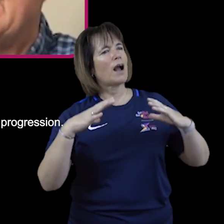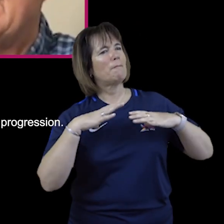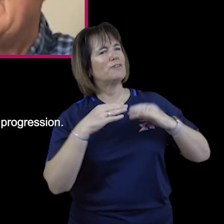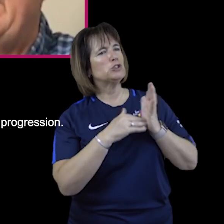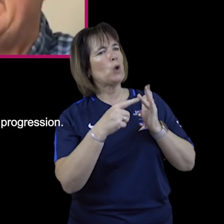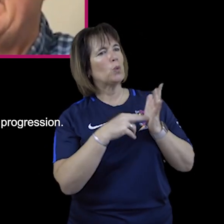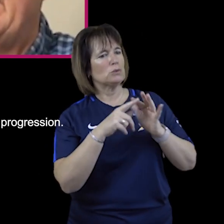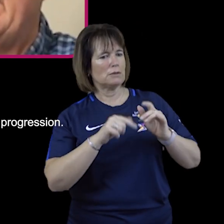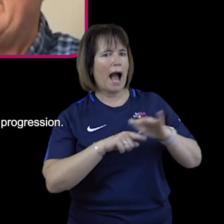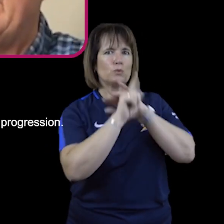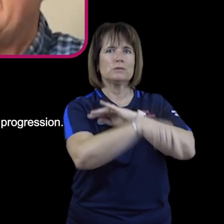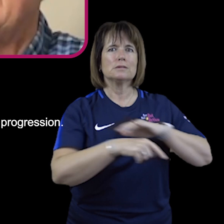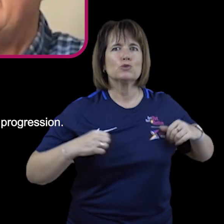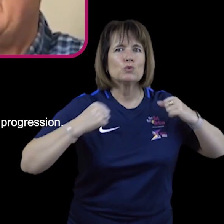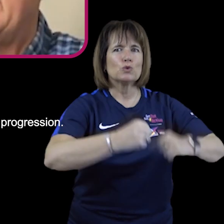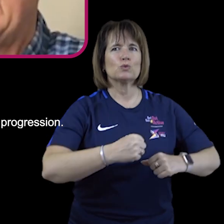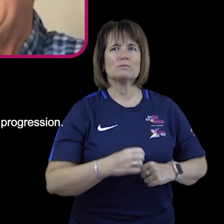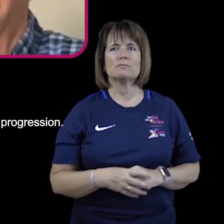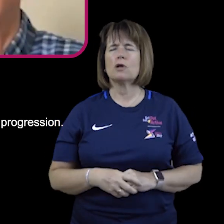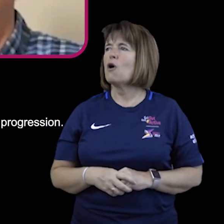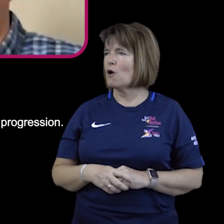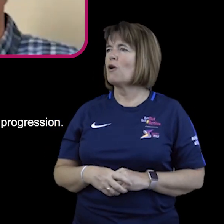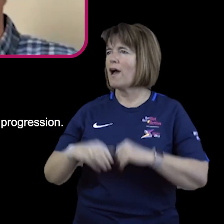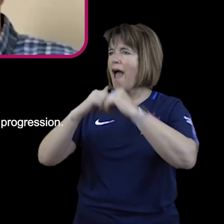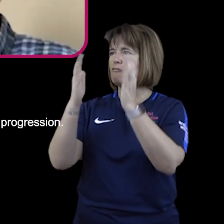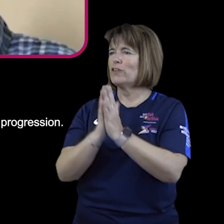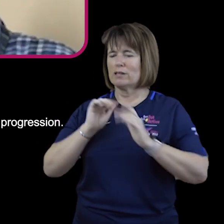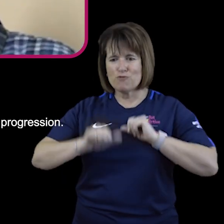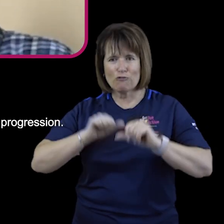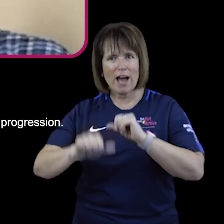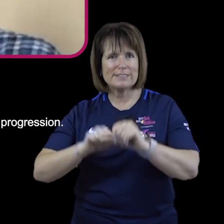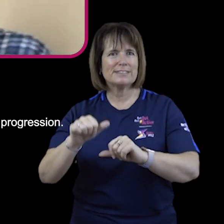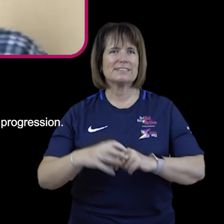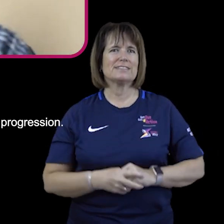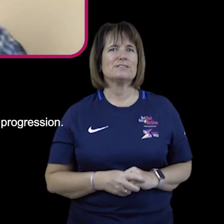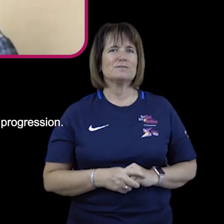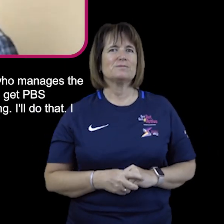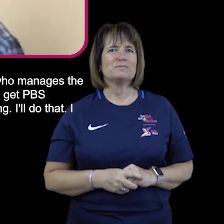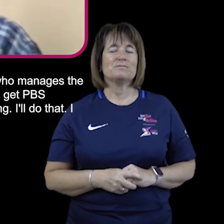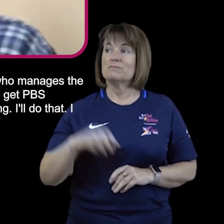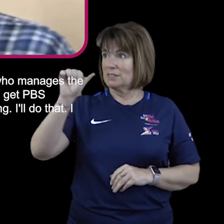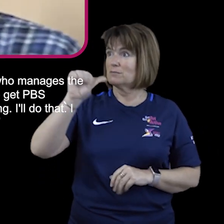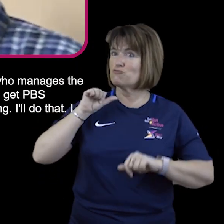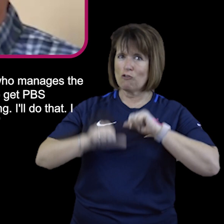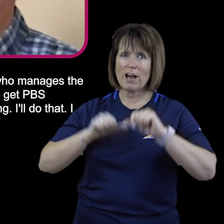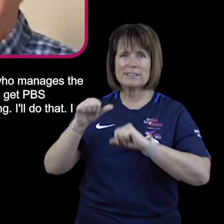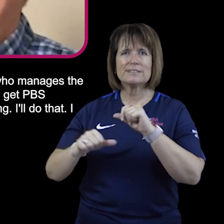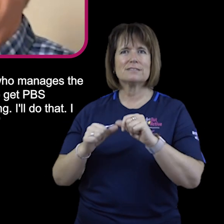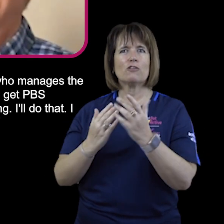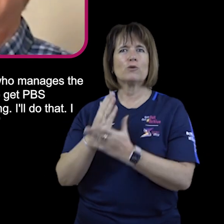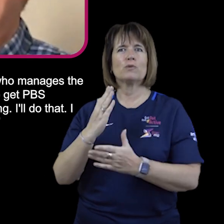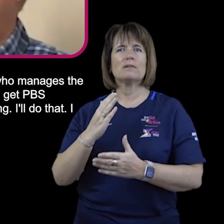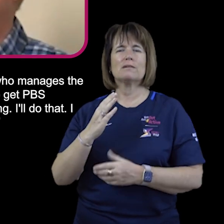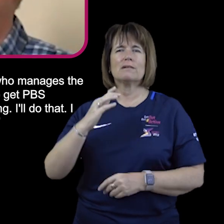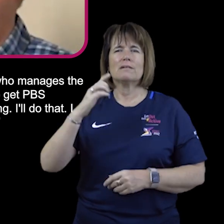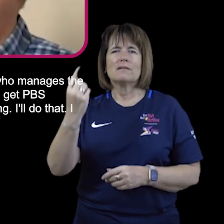taking you out of your comfort zone, isn't it? Yeah. So everything is a progression. Yes. And